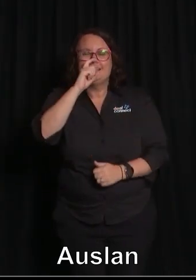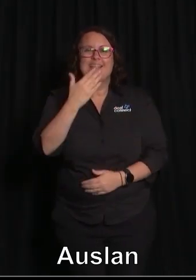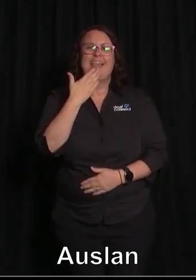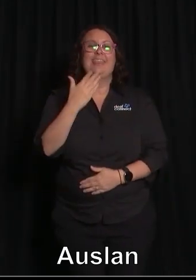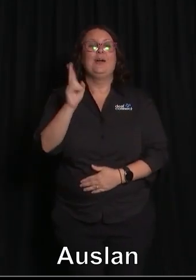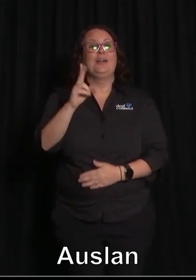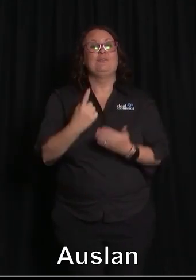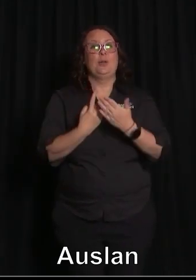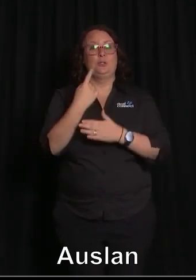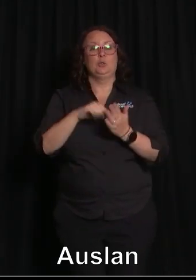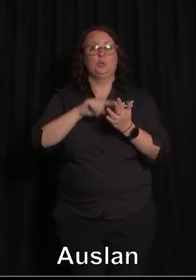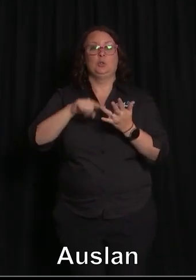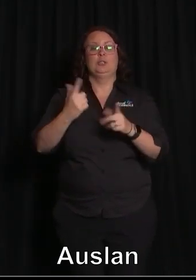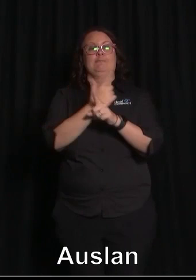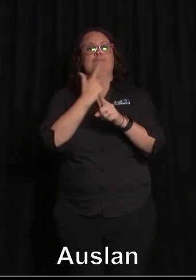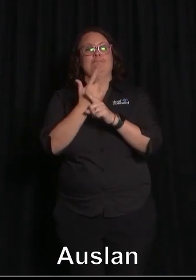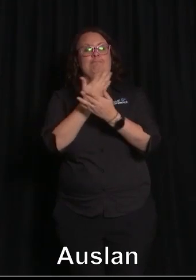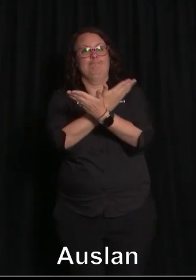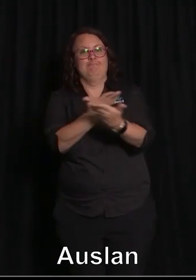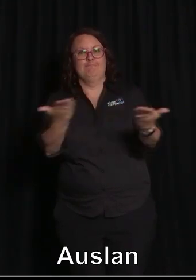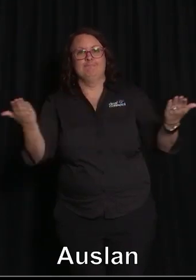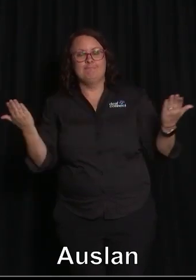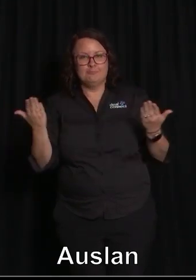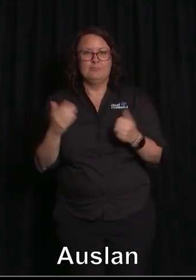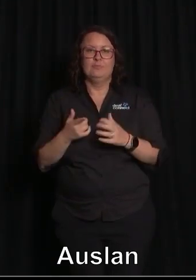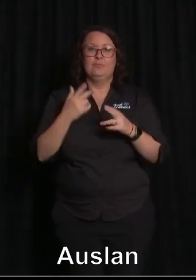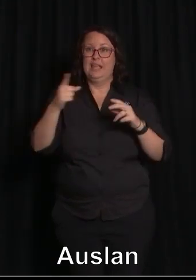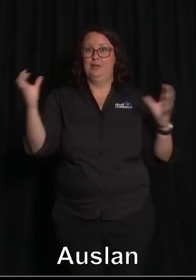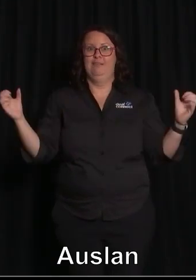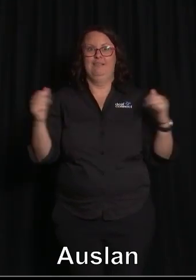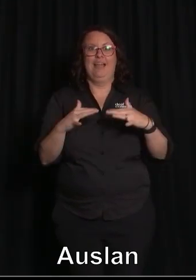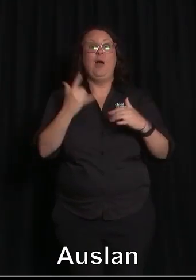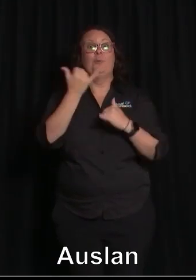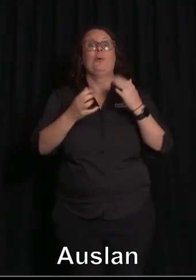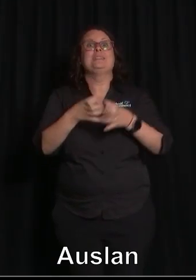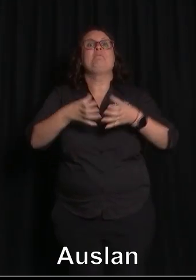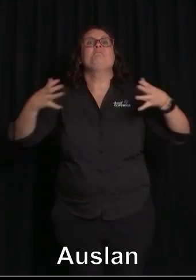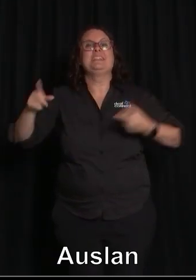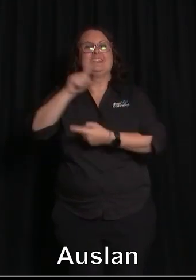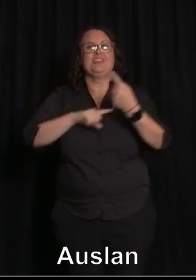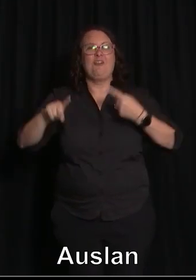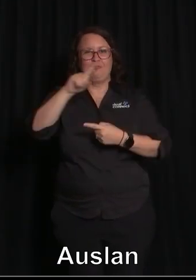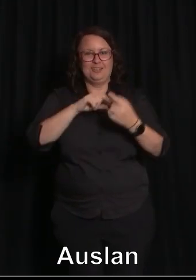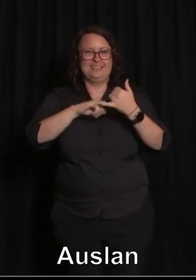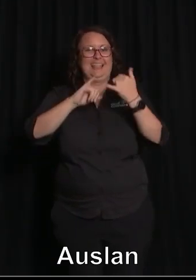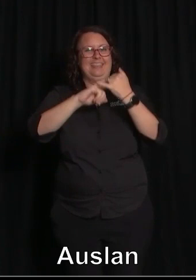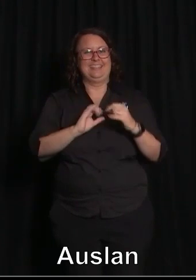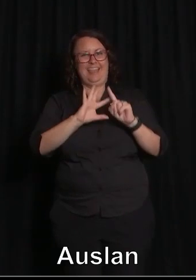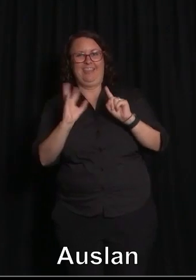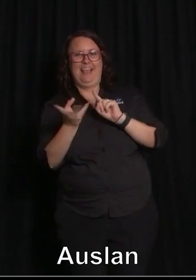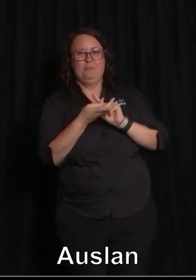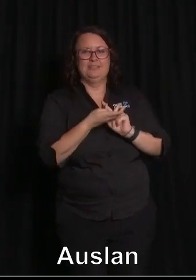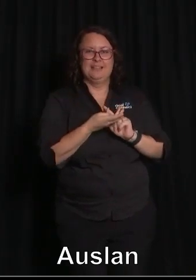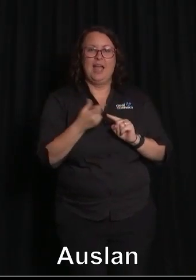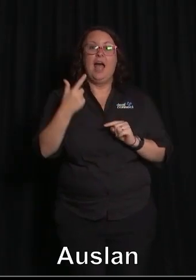this opportunity to be able to address you as you gather for the largest conference in the Southern Hemisphere. And I wish you well, I wish